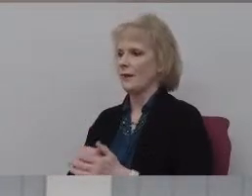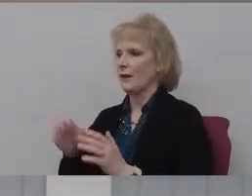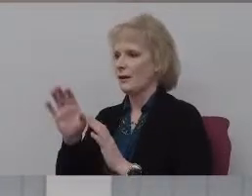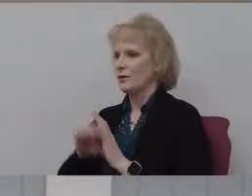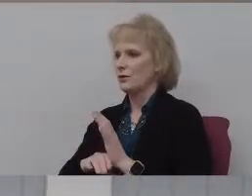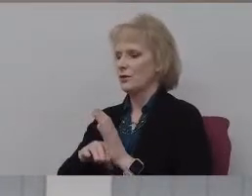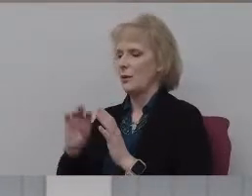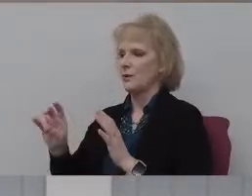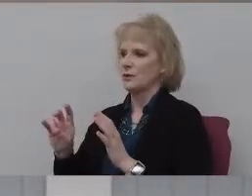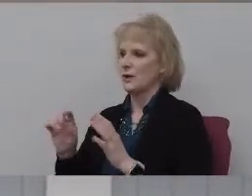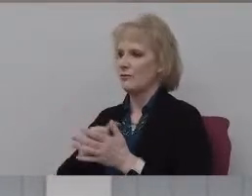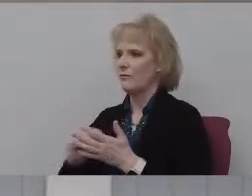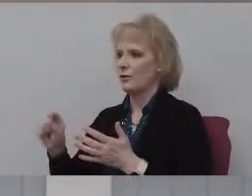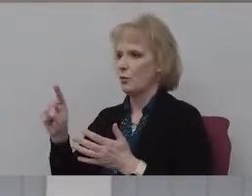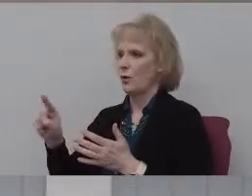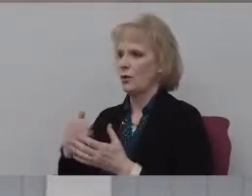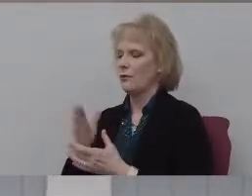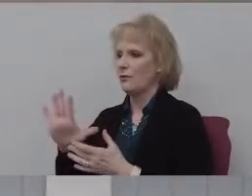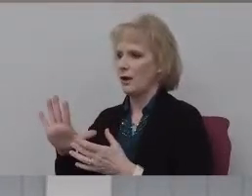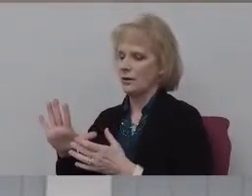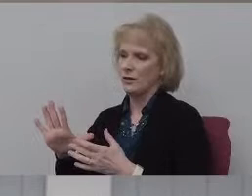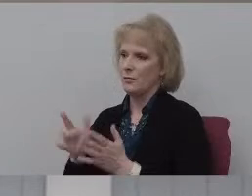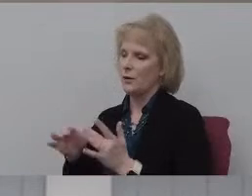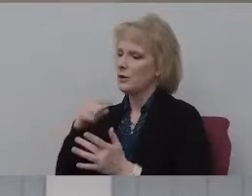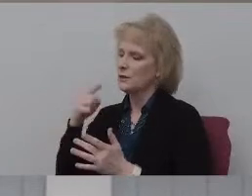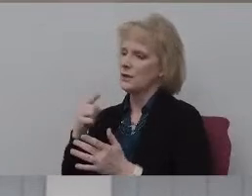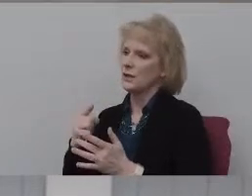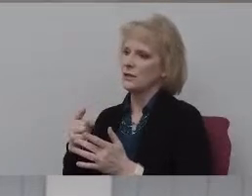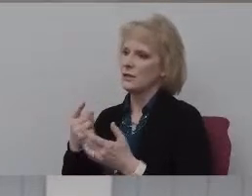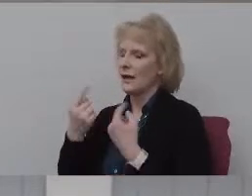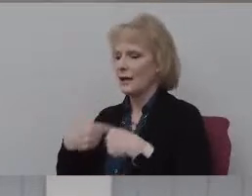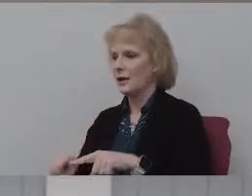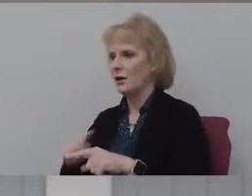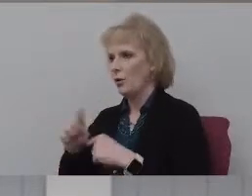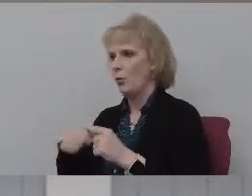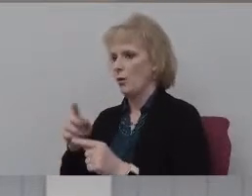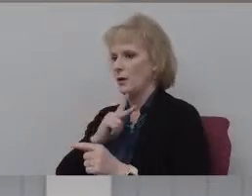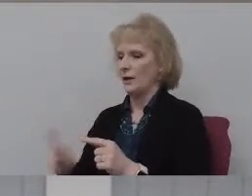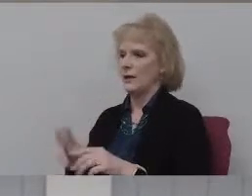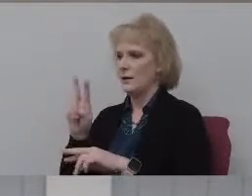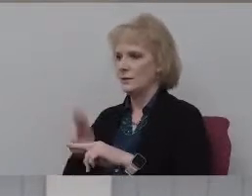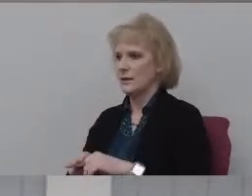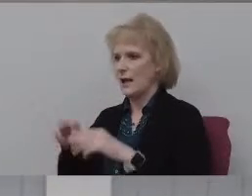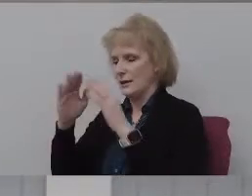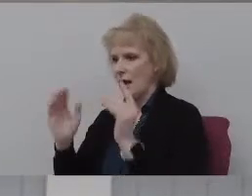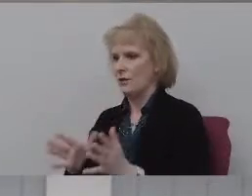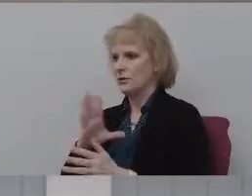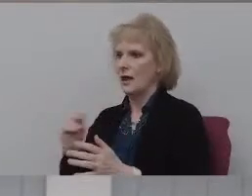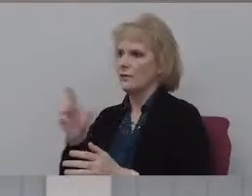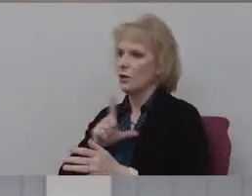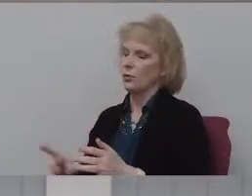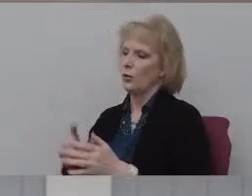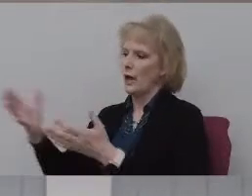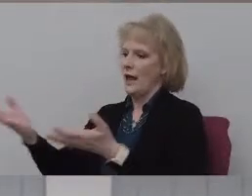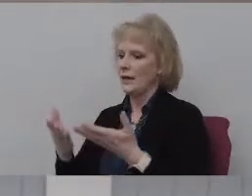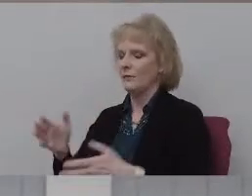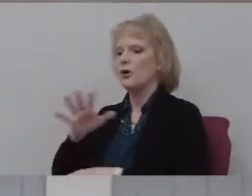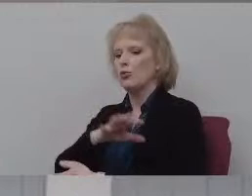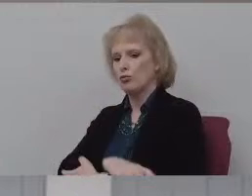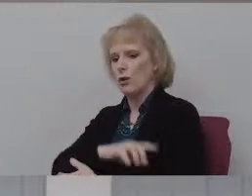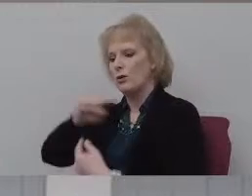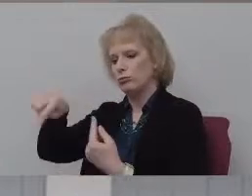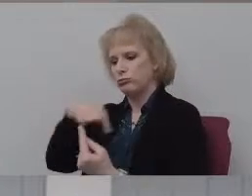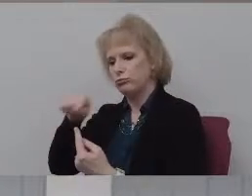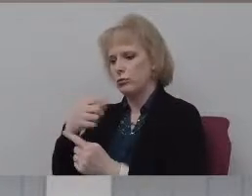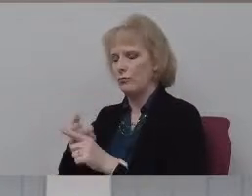Samuel chapter 7, verses 1 through 5. The Bible says, "And it came to pass when the king sat in his house, and the Lord had given him rest round